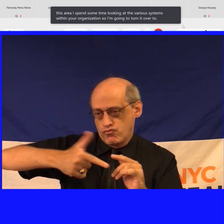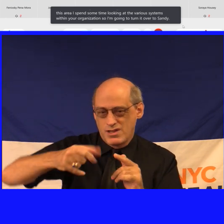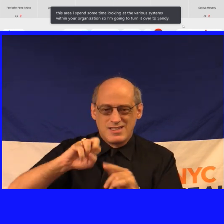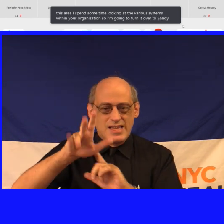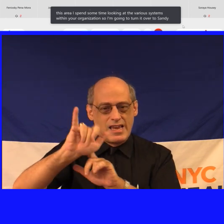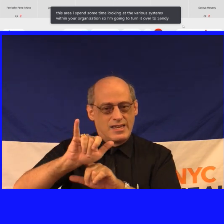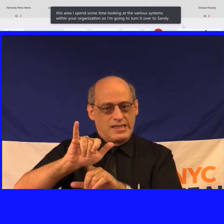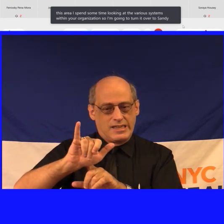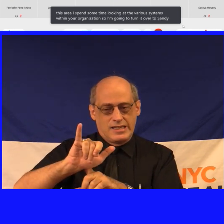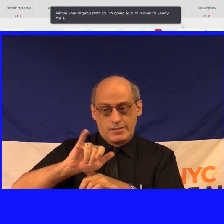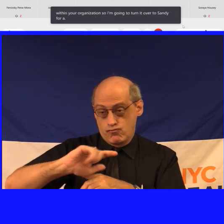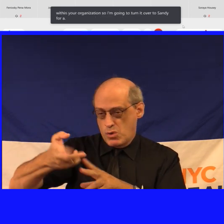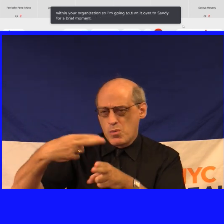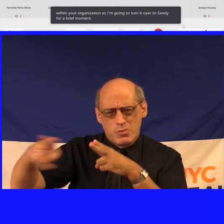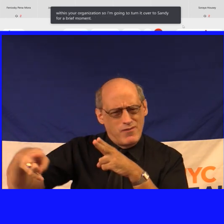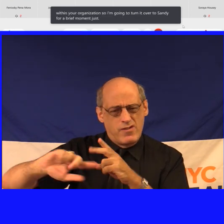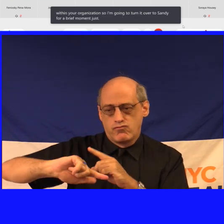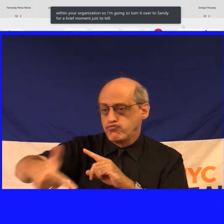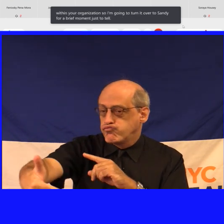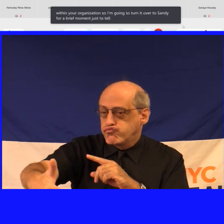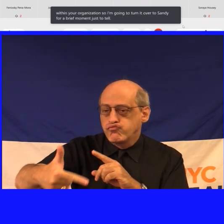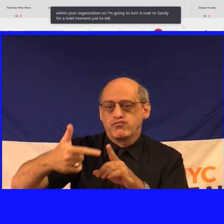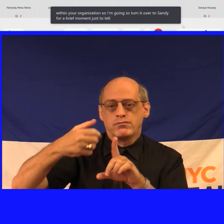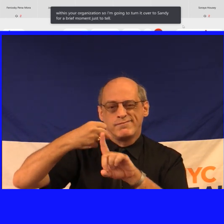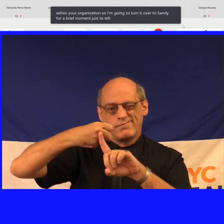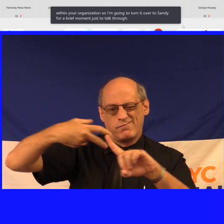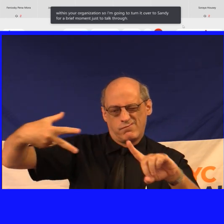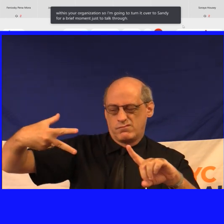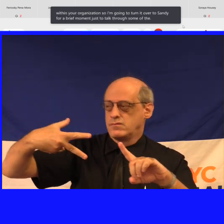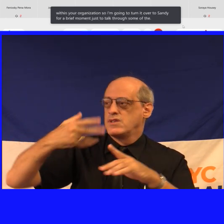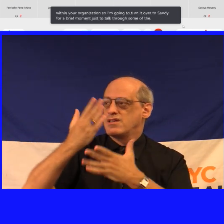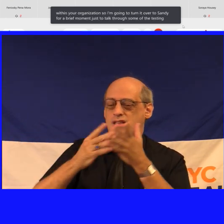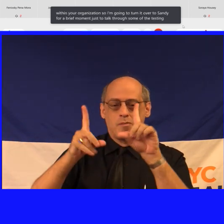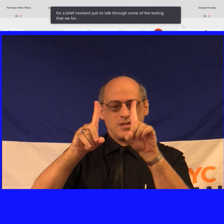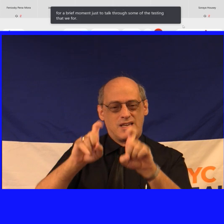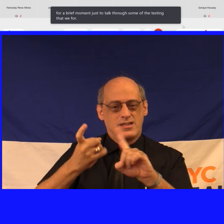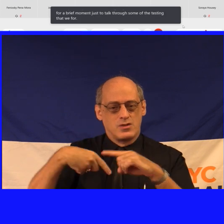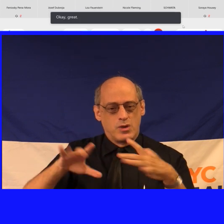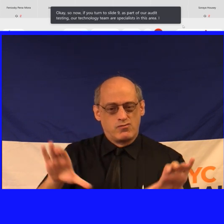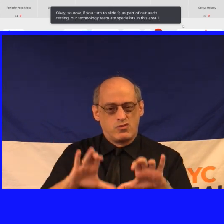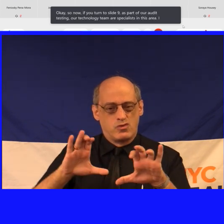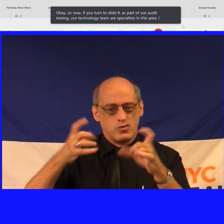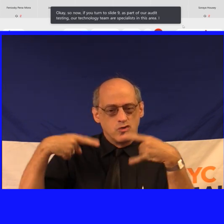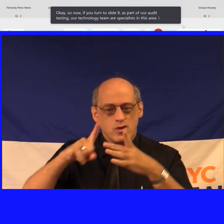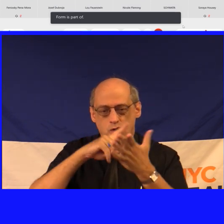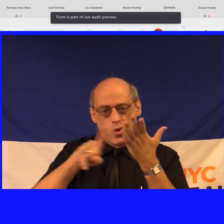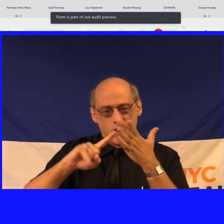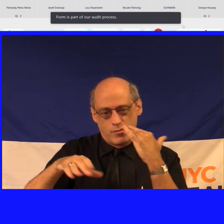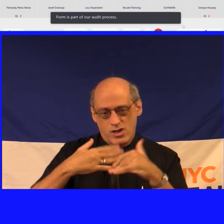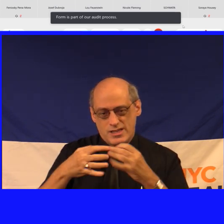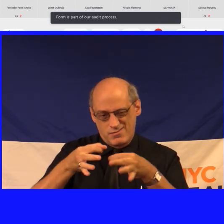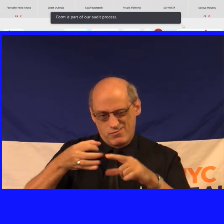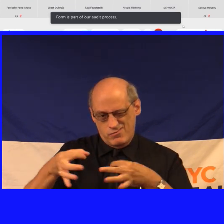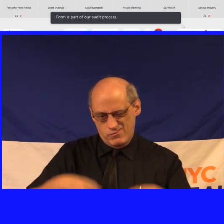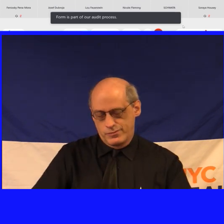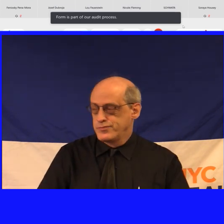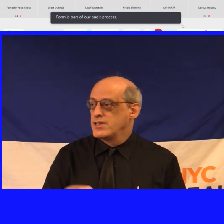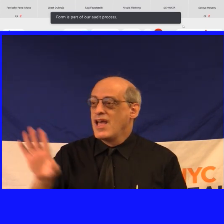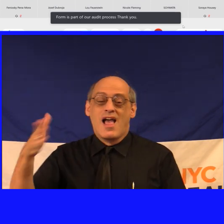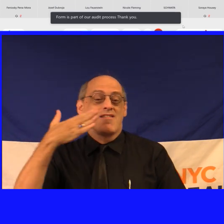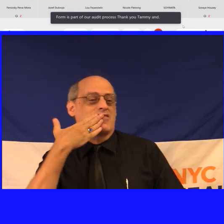for a brief moment just to talk through some of the testing that we perform as part of our audit process. Thank you, Tammy, and good